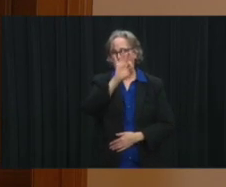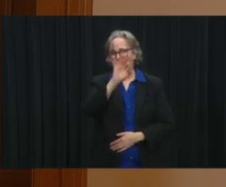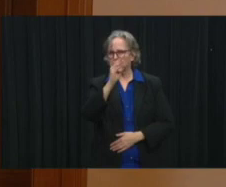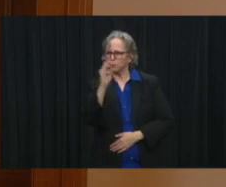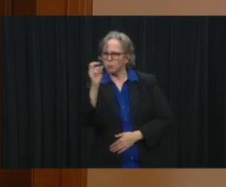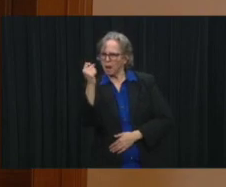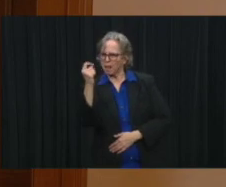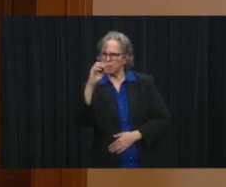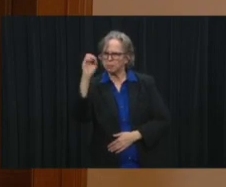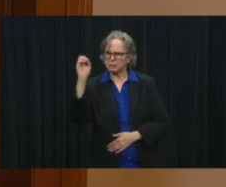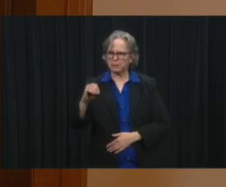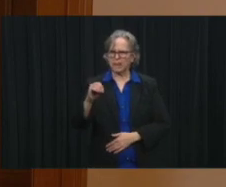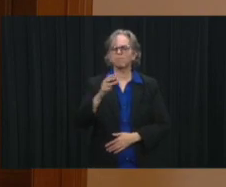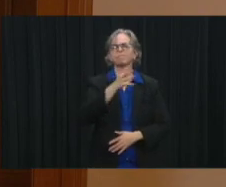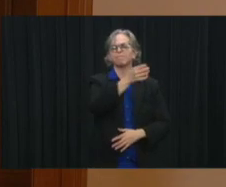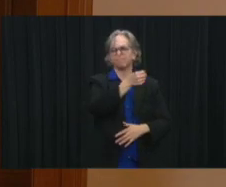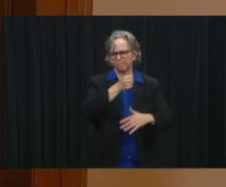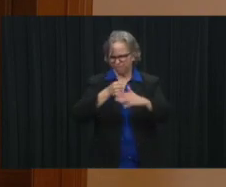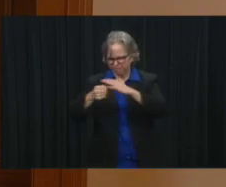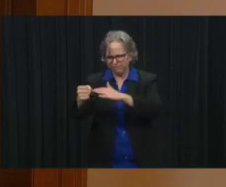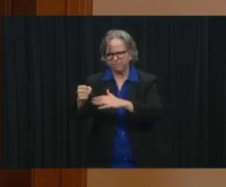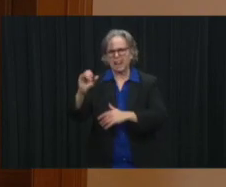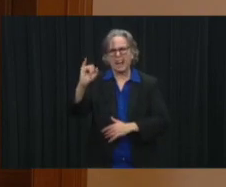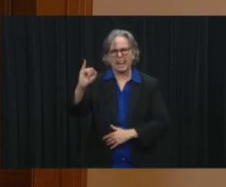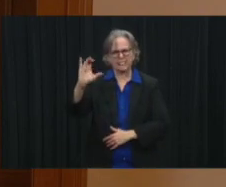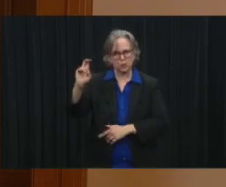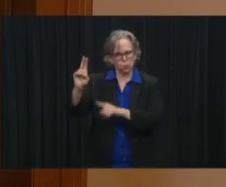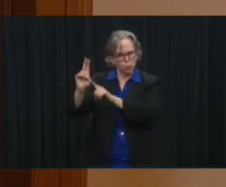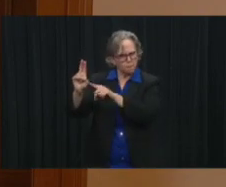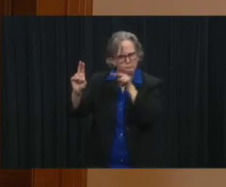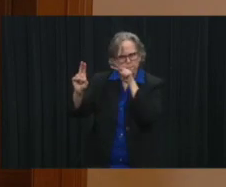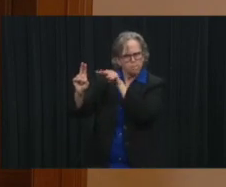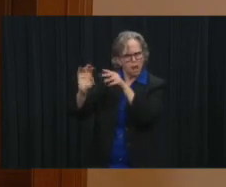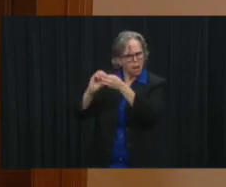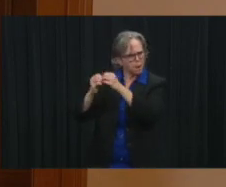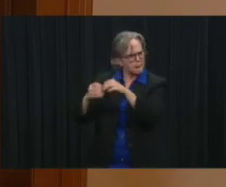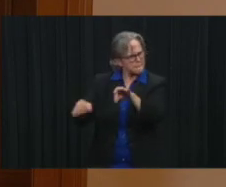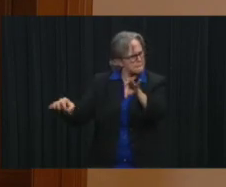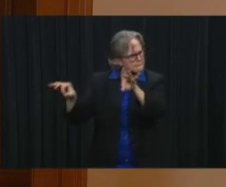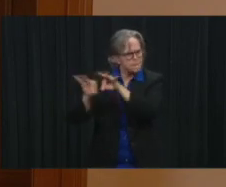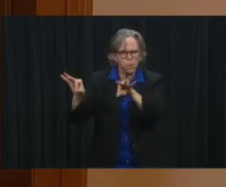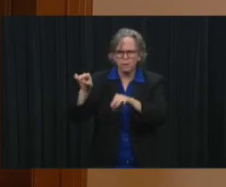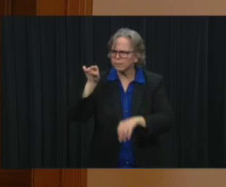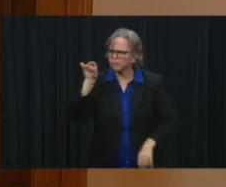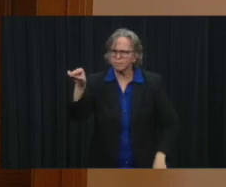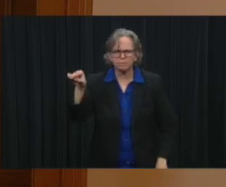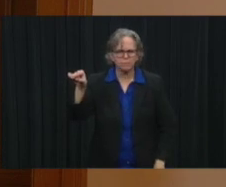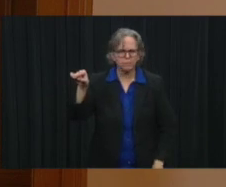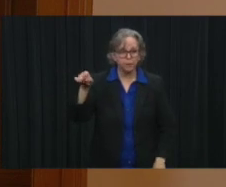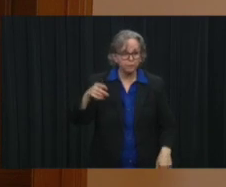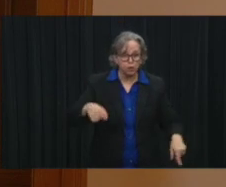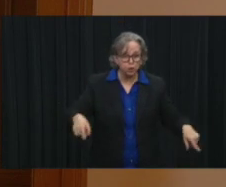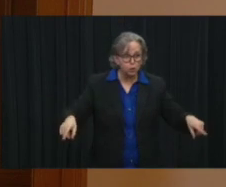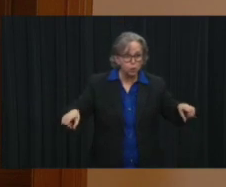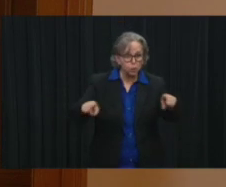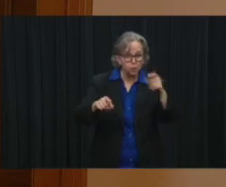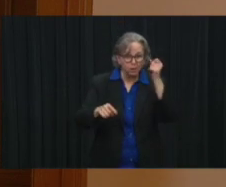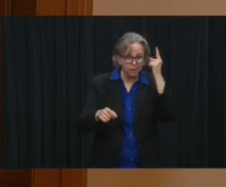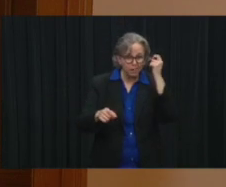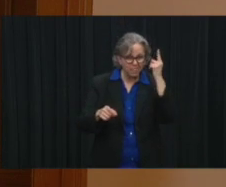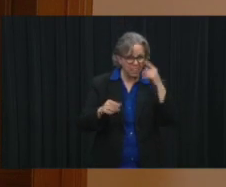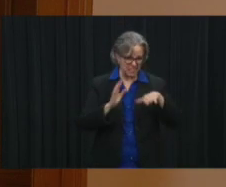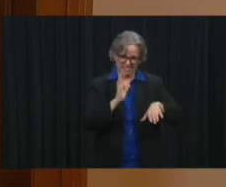That becomes very, very important for us. I do want to say for you at home, any one of us could end up needing